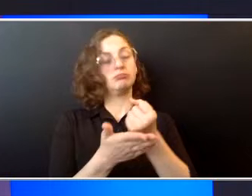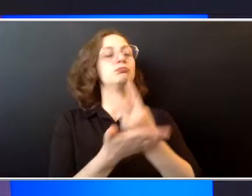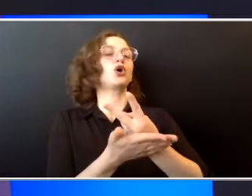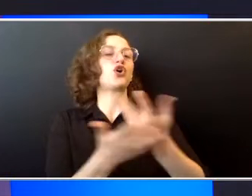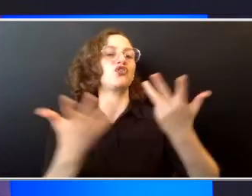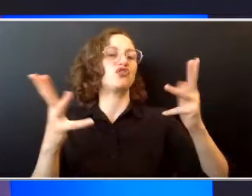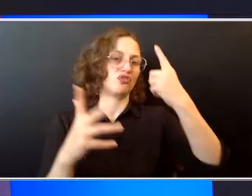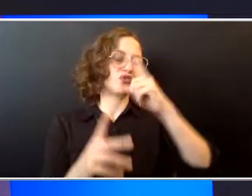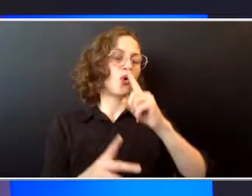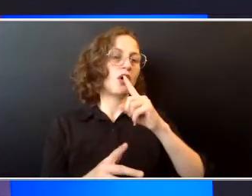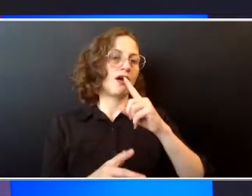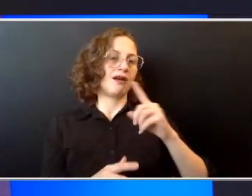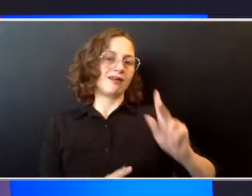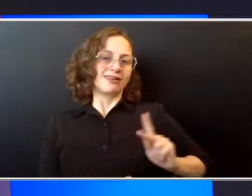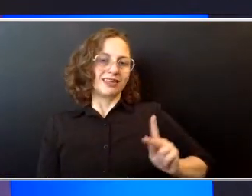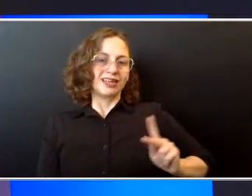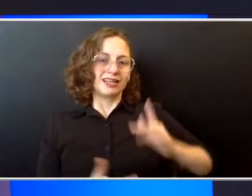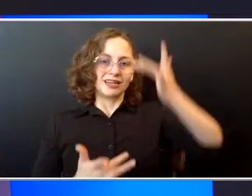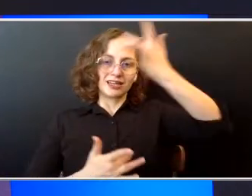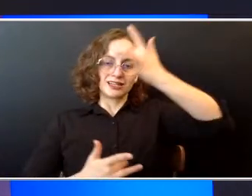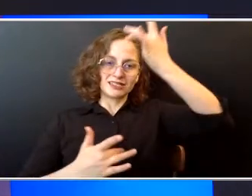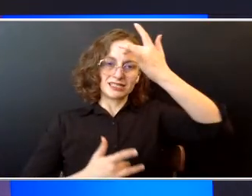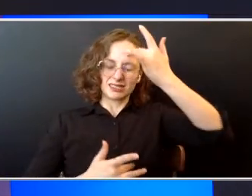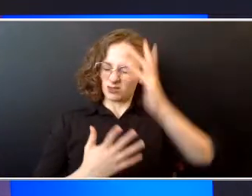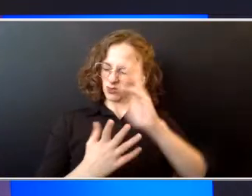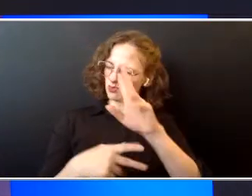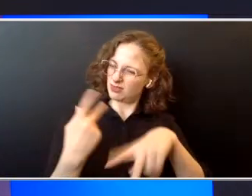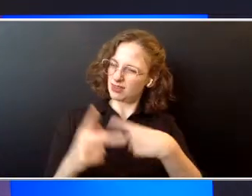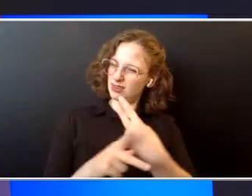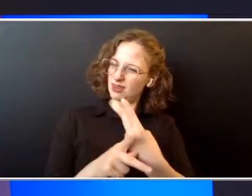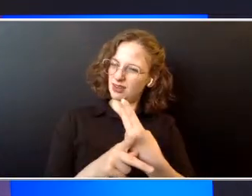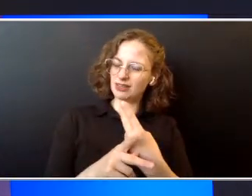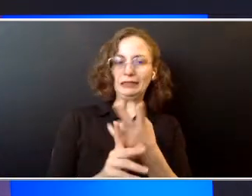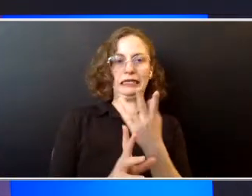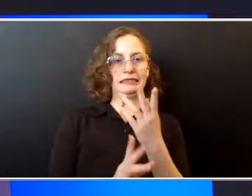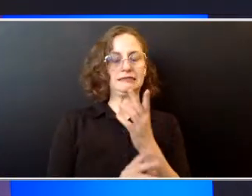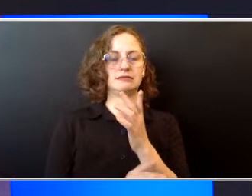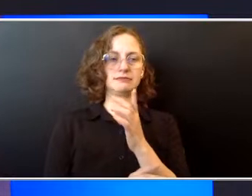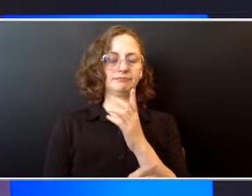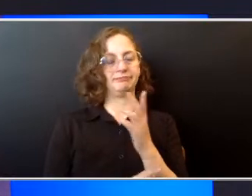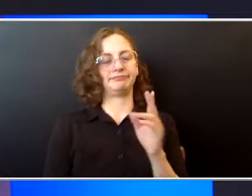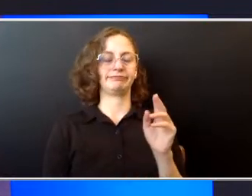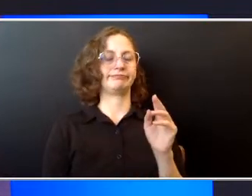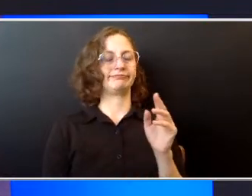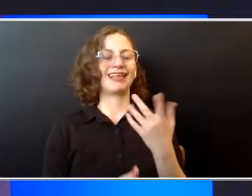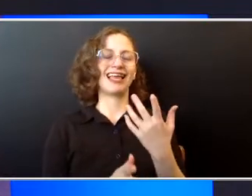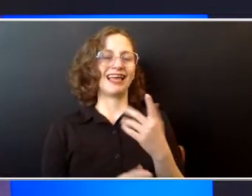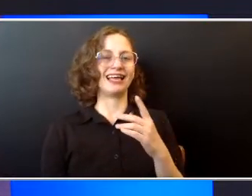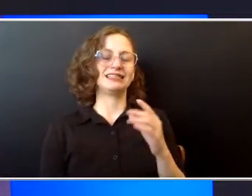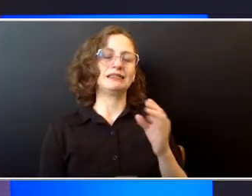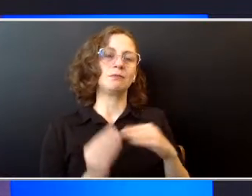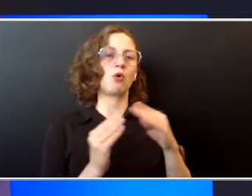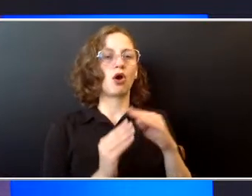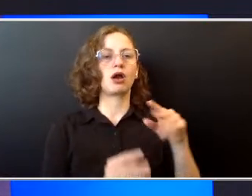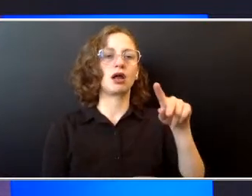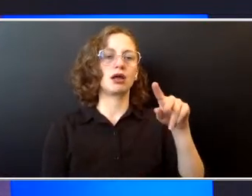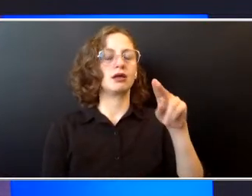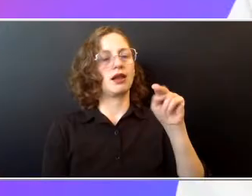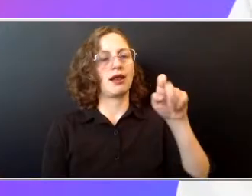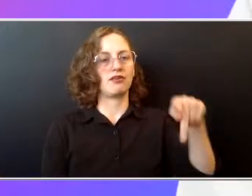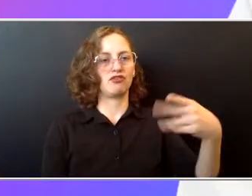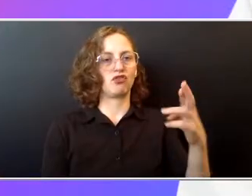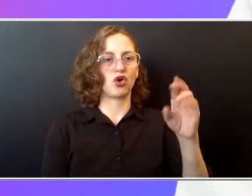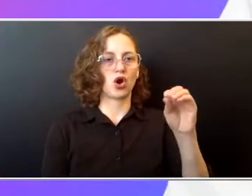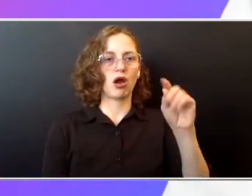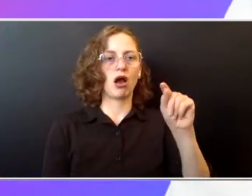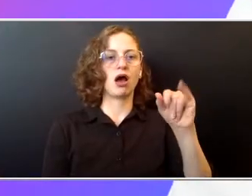disease? It's a specialized kidney disease. It's more nephrotic syndrome-like. And it was the data was done